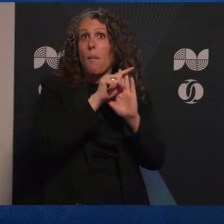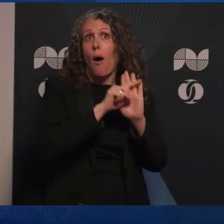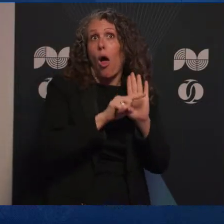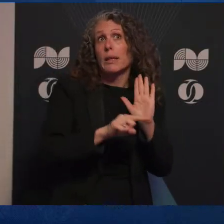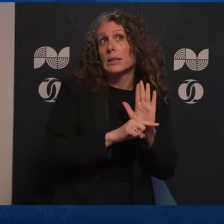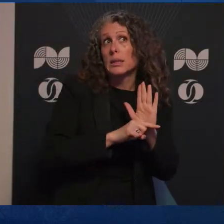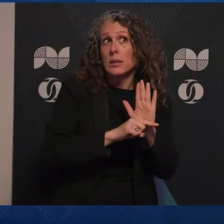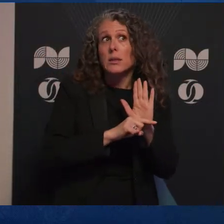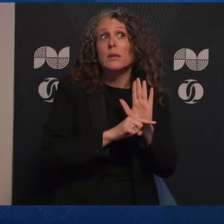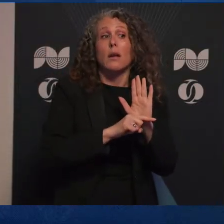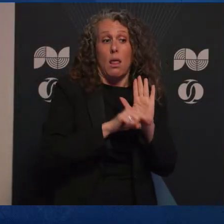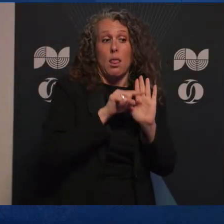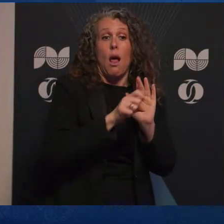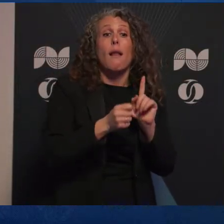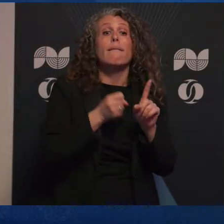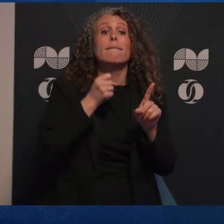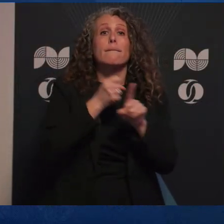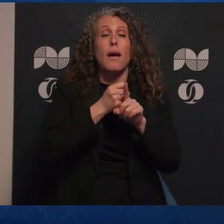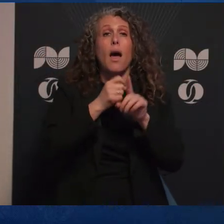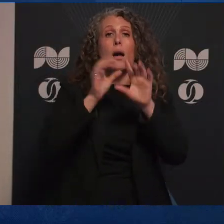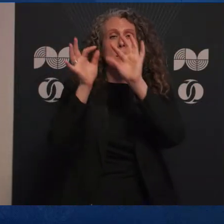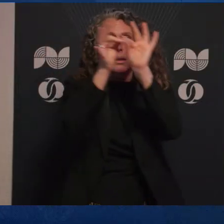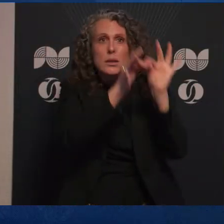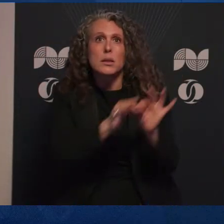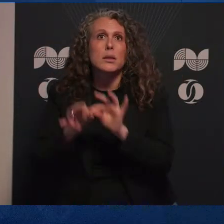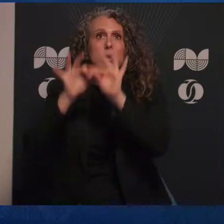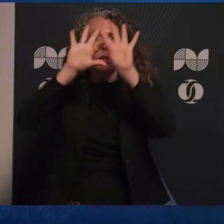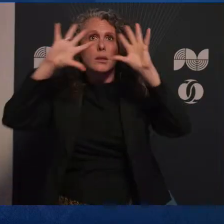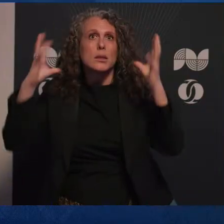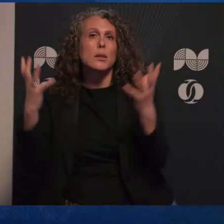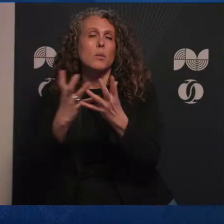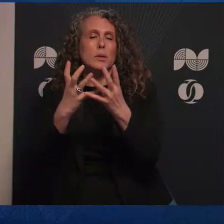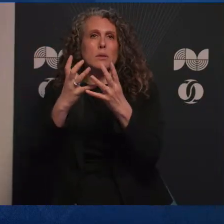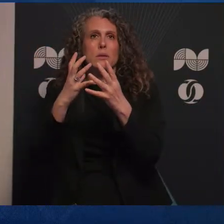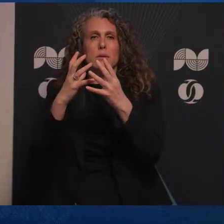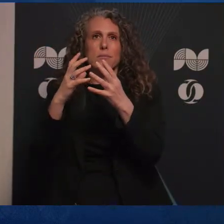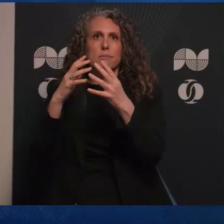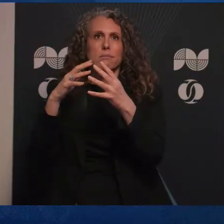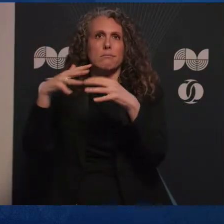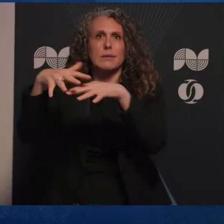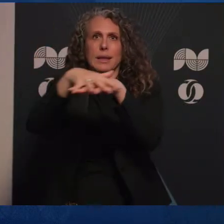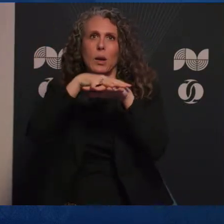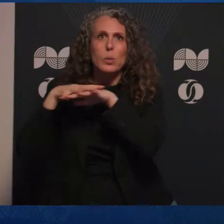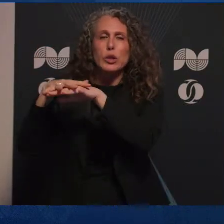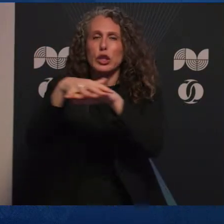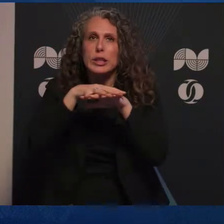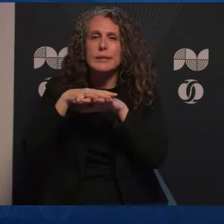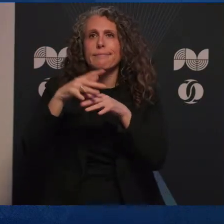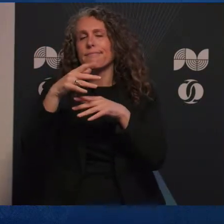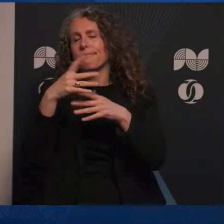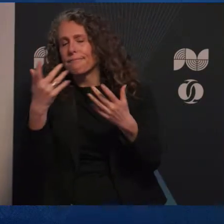that does for globalization, the messages that sends out there. And this is something I know you've thought about a lot.